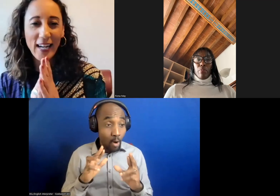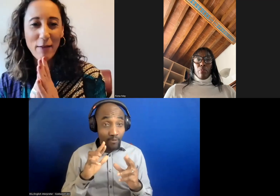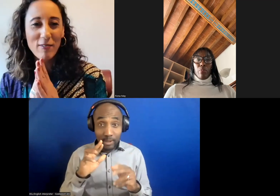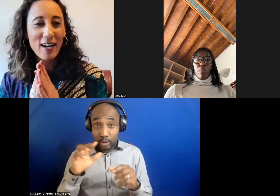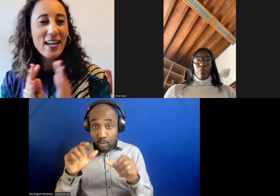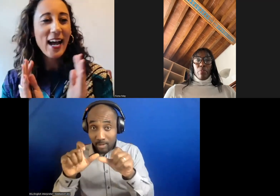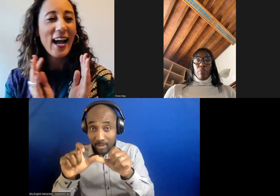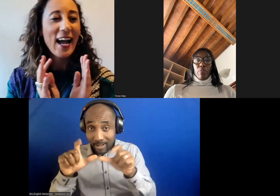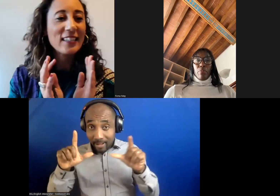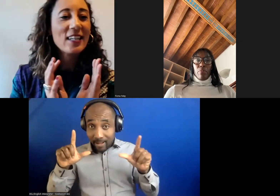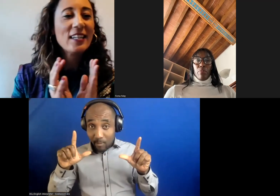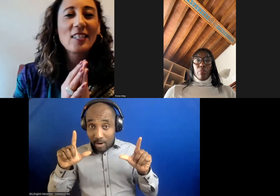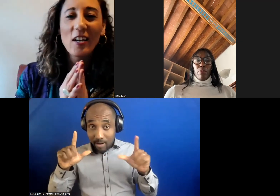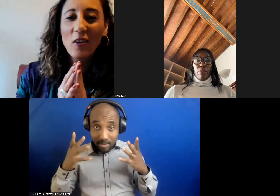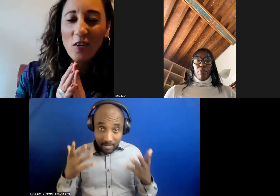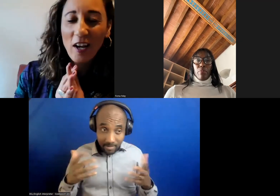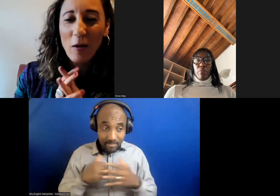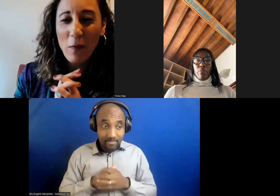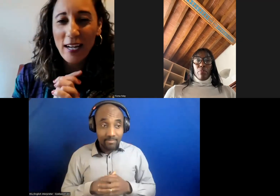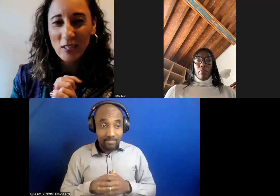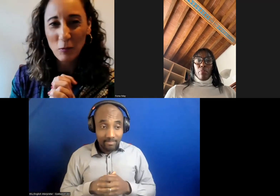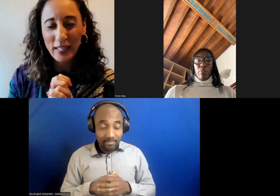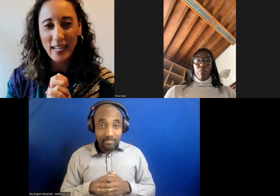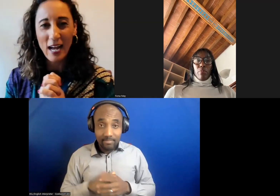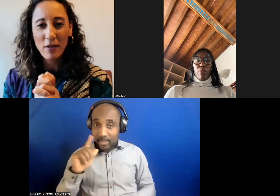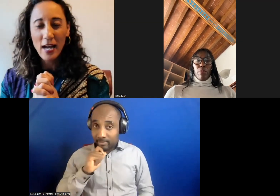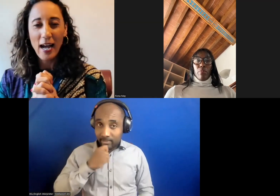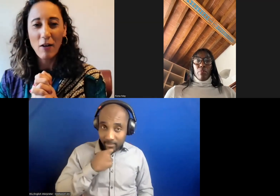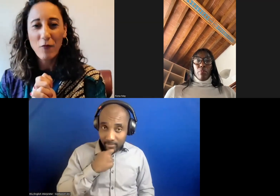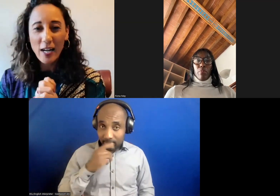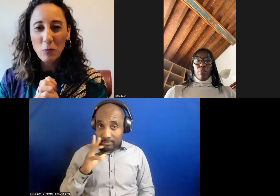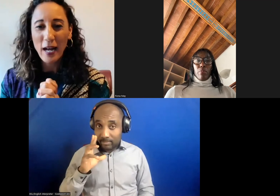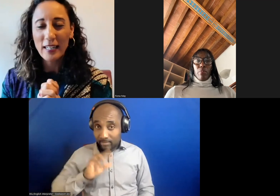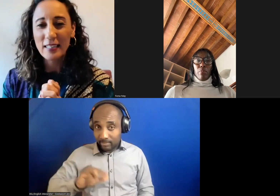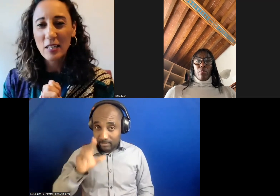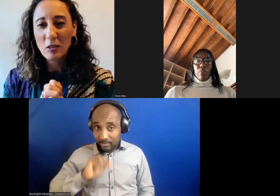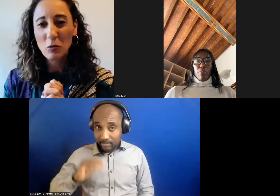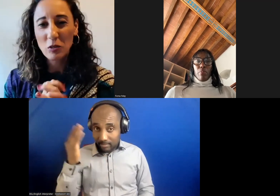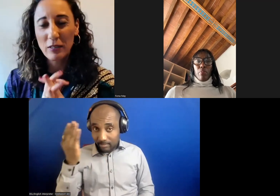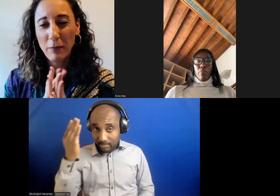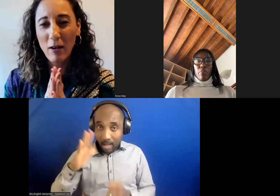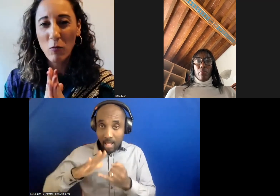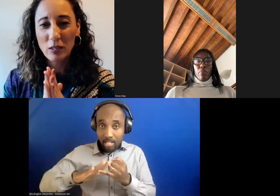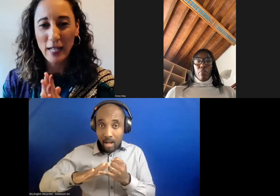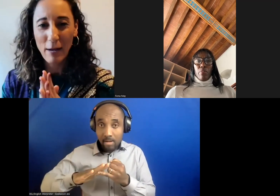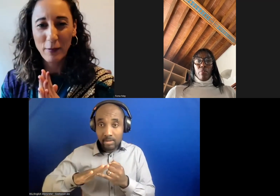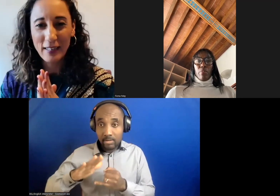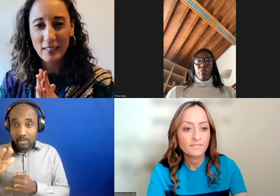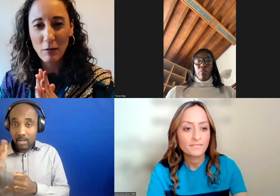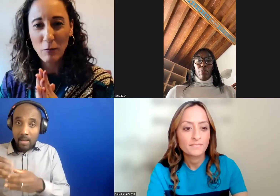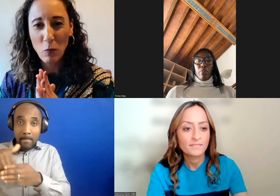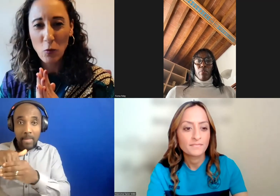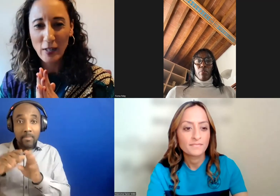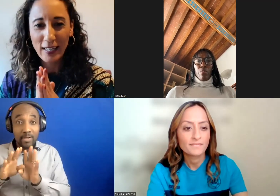her camera and turn on her mic so we can have our final panelists talk to us about what's been happening